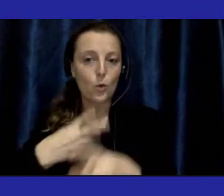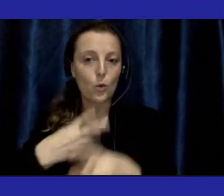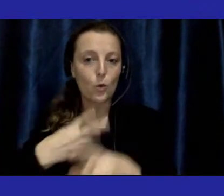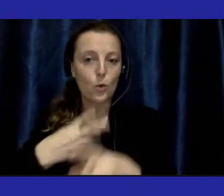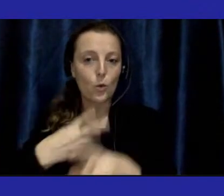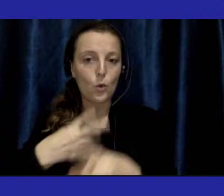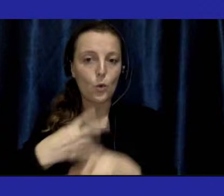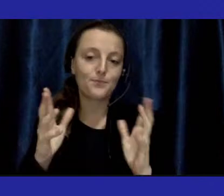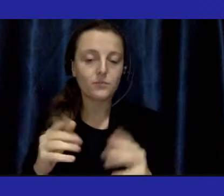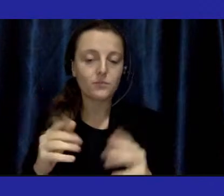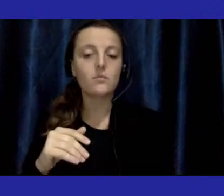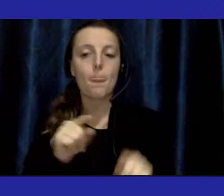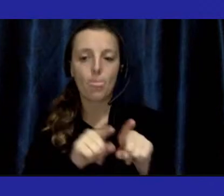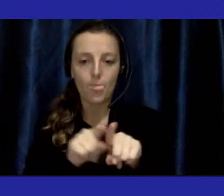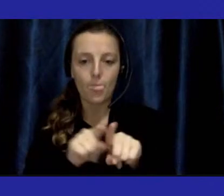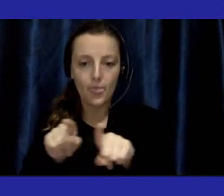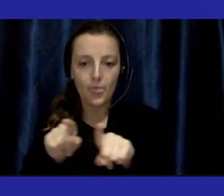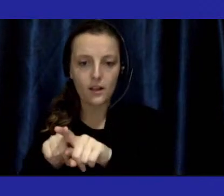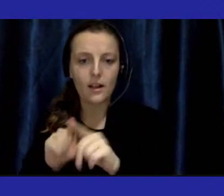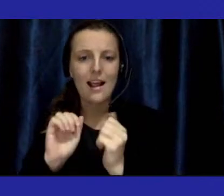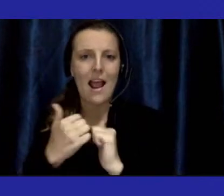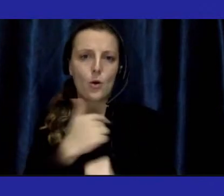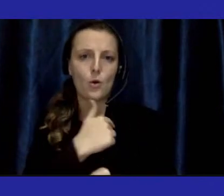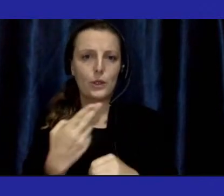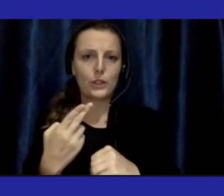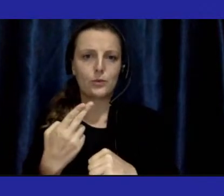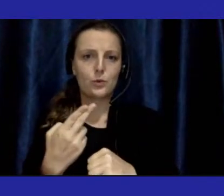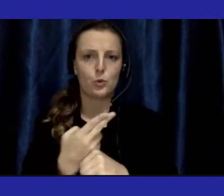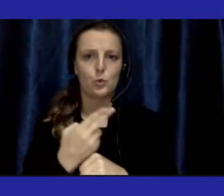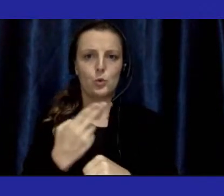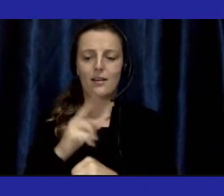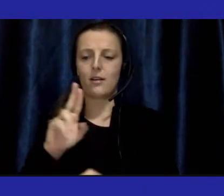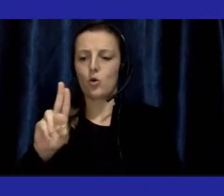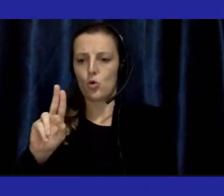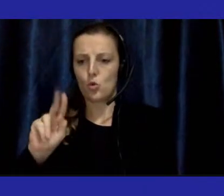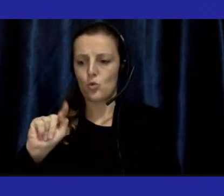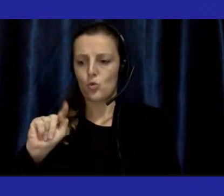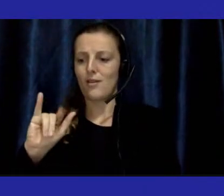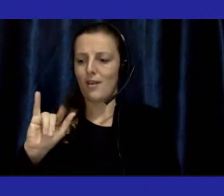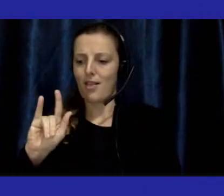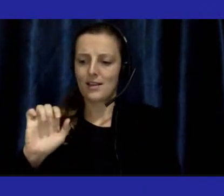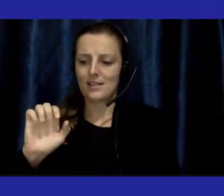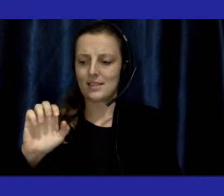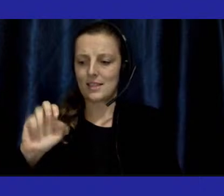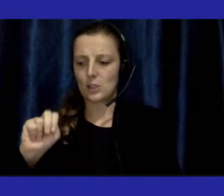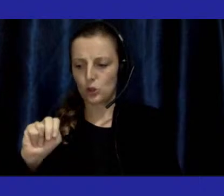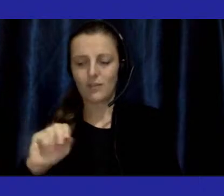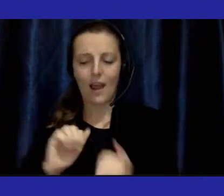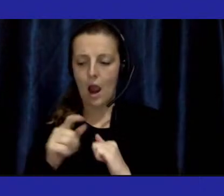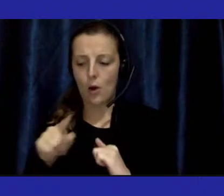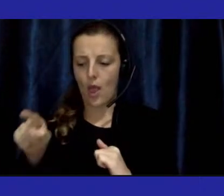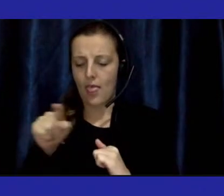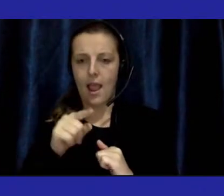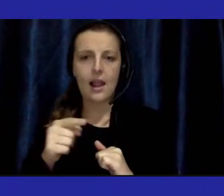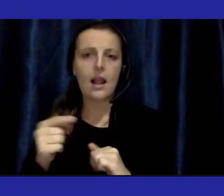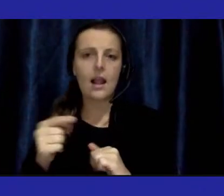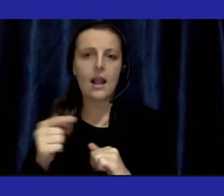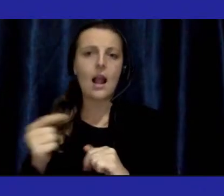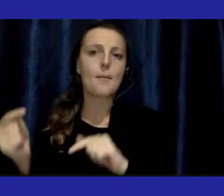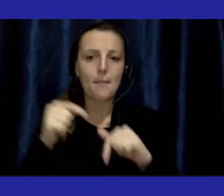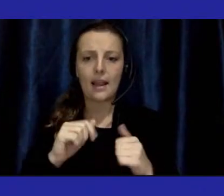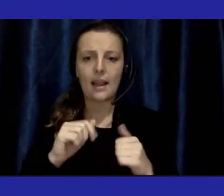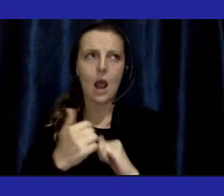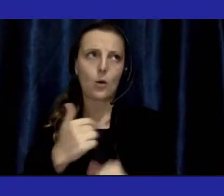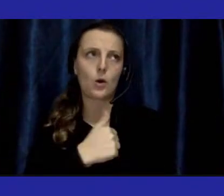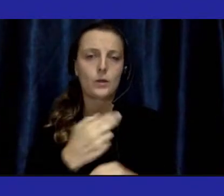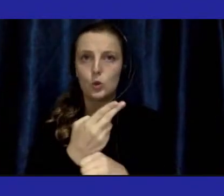but also how are we using utilization? How are they coming back and how are they using the tools within MyChart? So more to come on